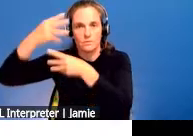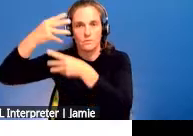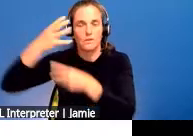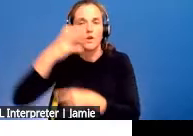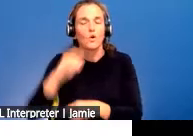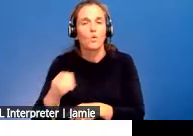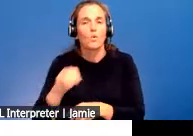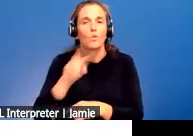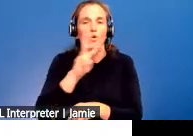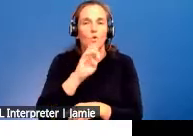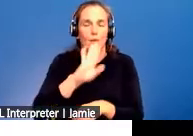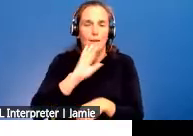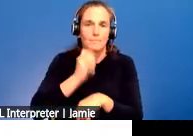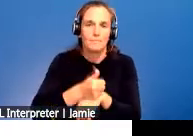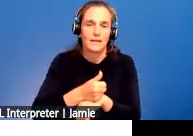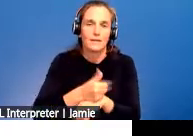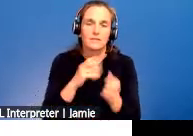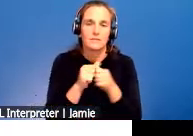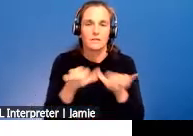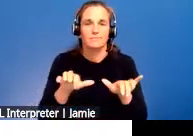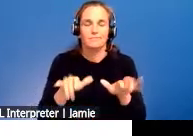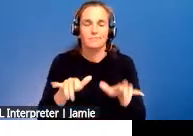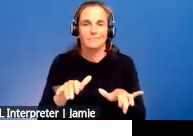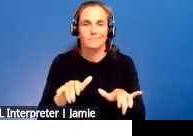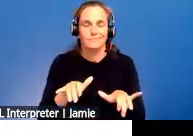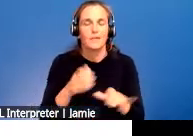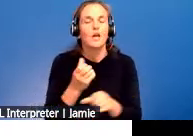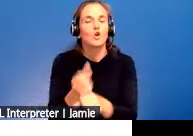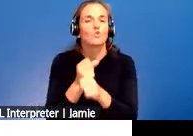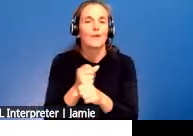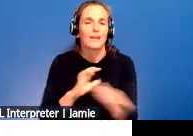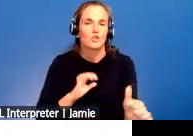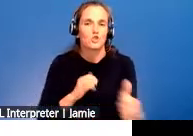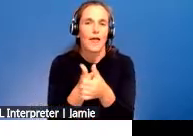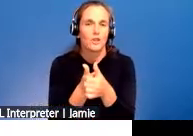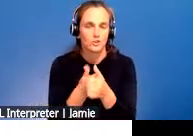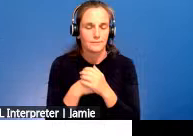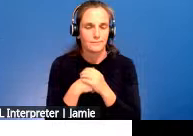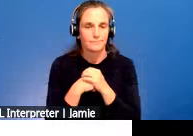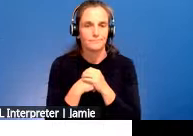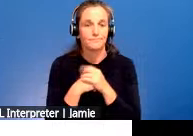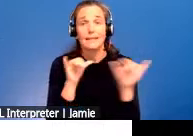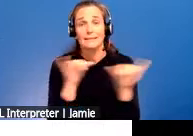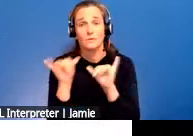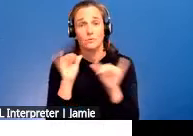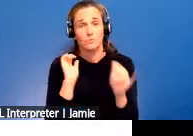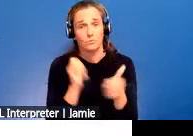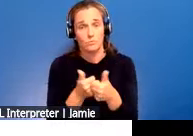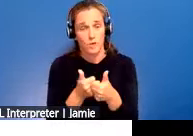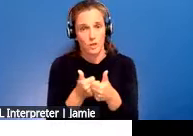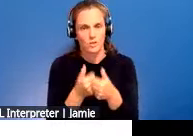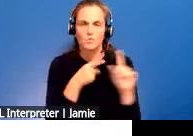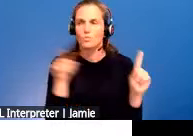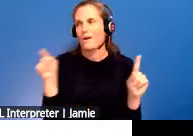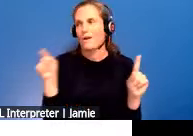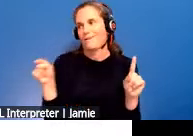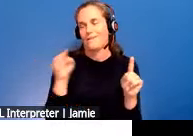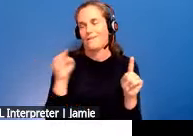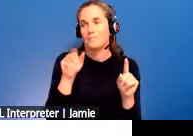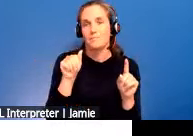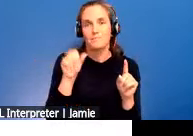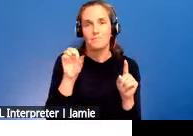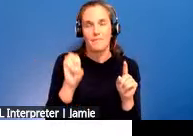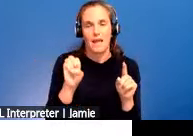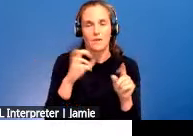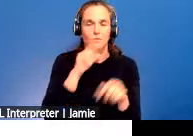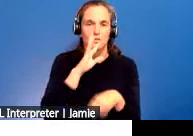processing created challenges for those students. Similar types of challenges as to what May was talking about with the high school or the K